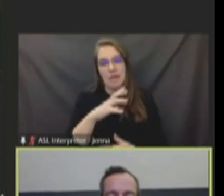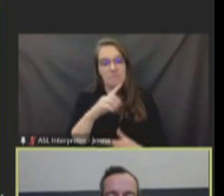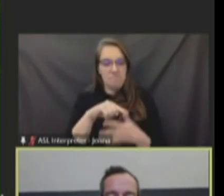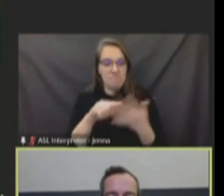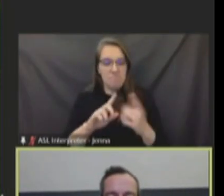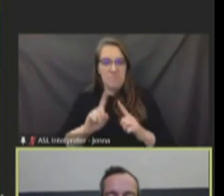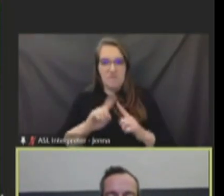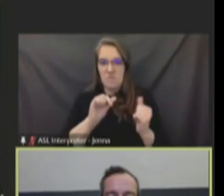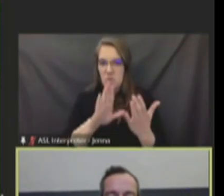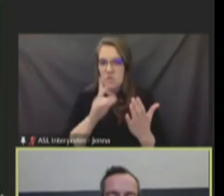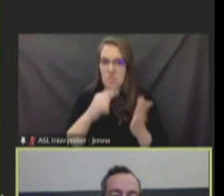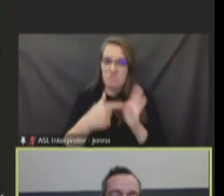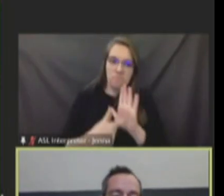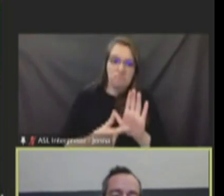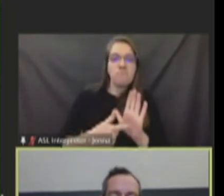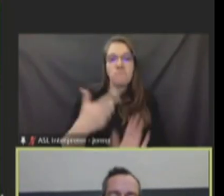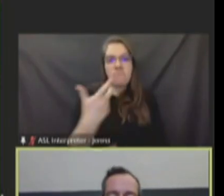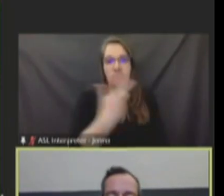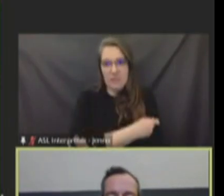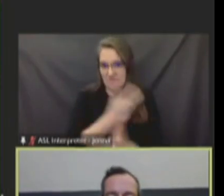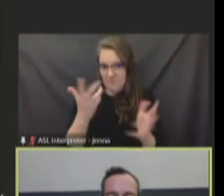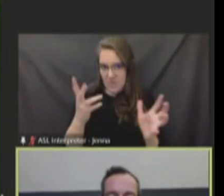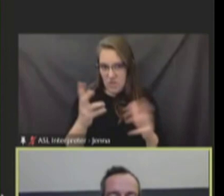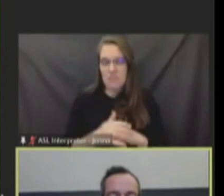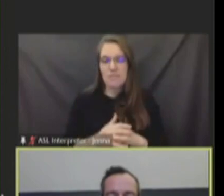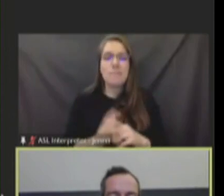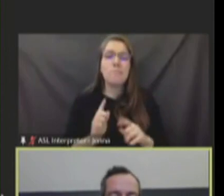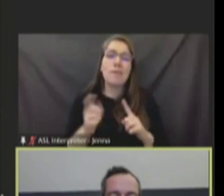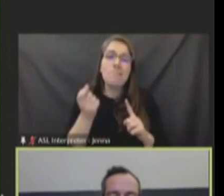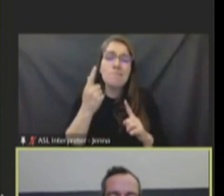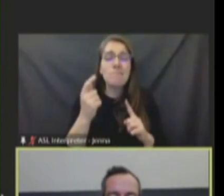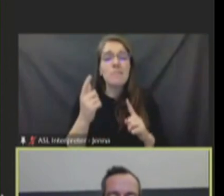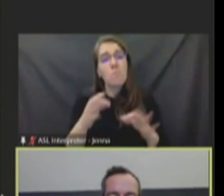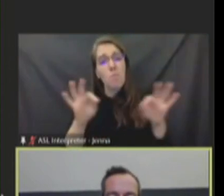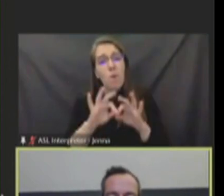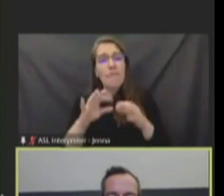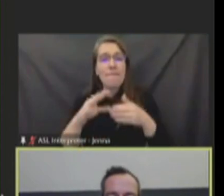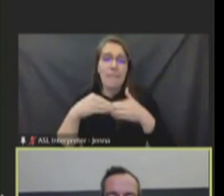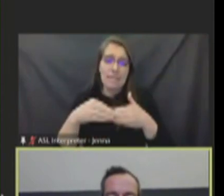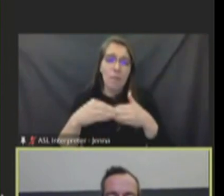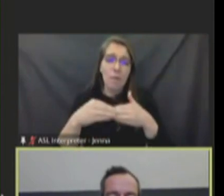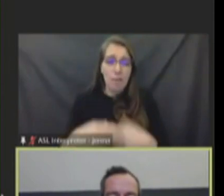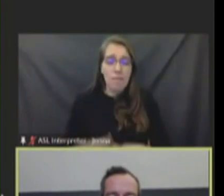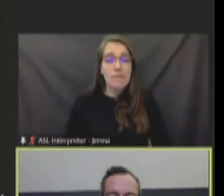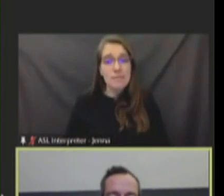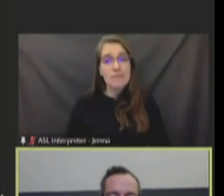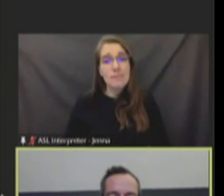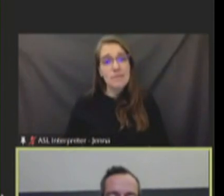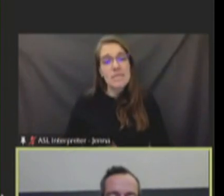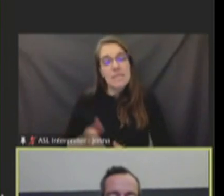as possible in what you can use, because we know that certain populations sort of have